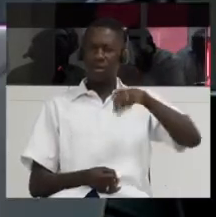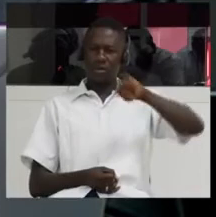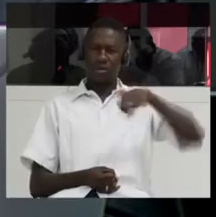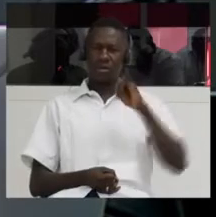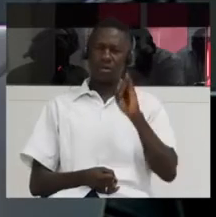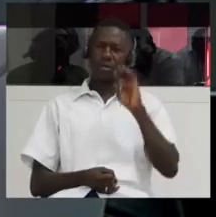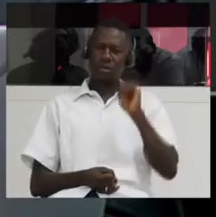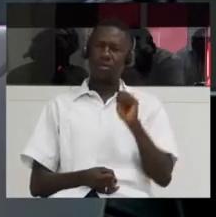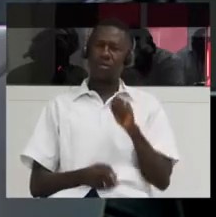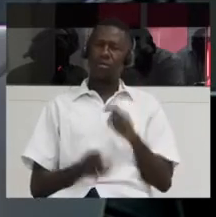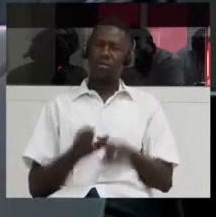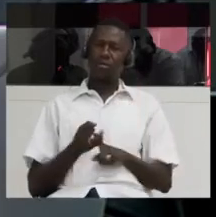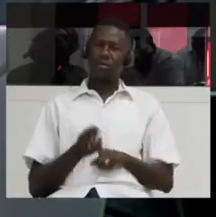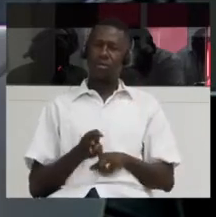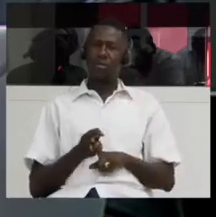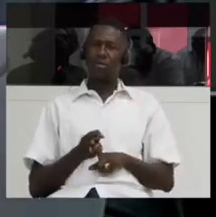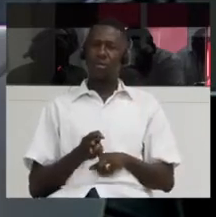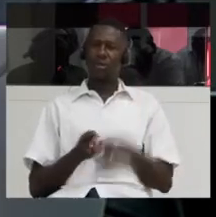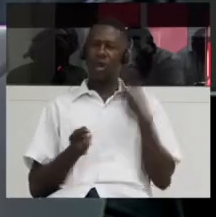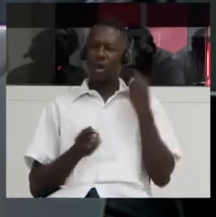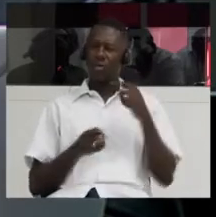about for Edward Singate?